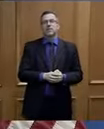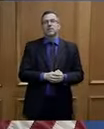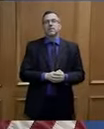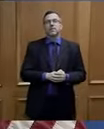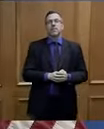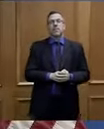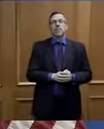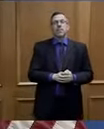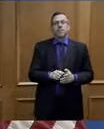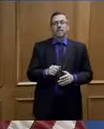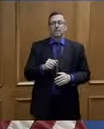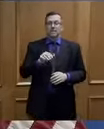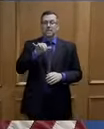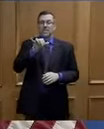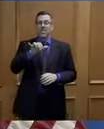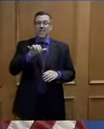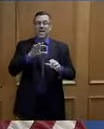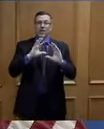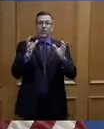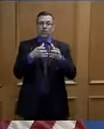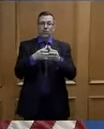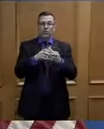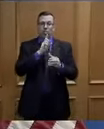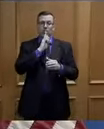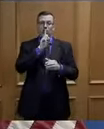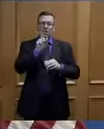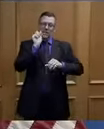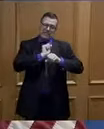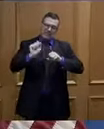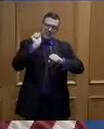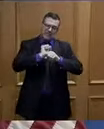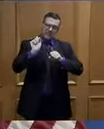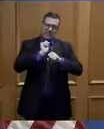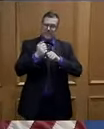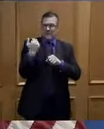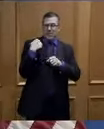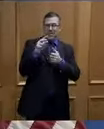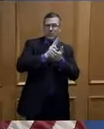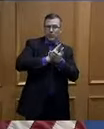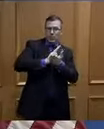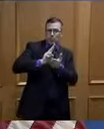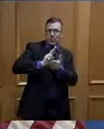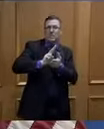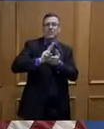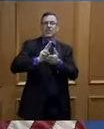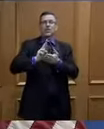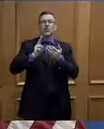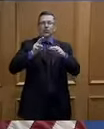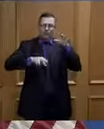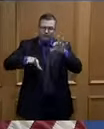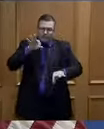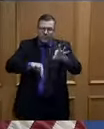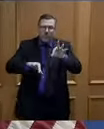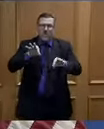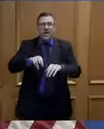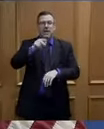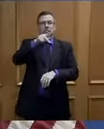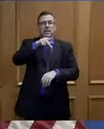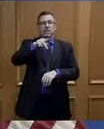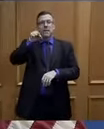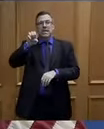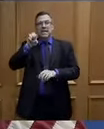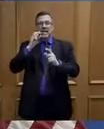working tirelessly over the last couple of weeks to source every bit of PPE, testing